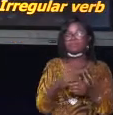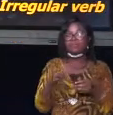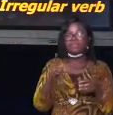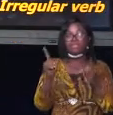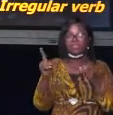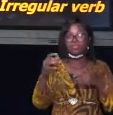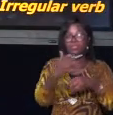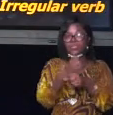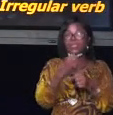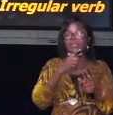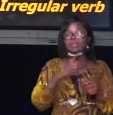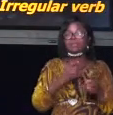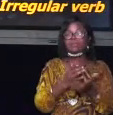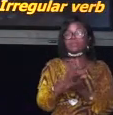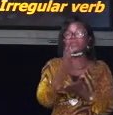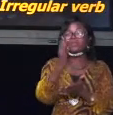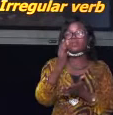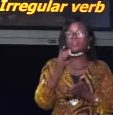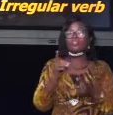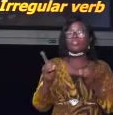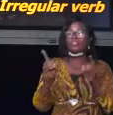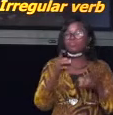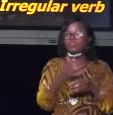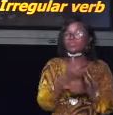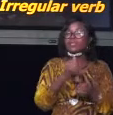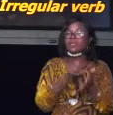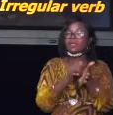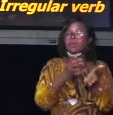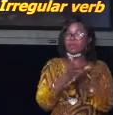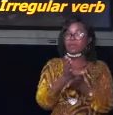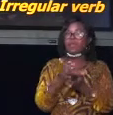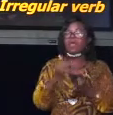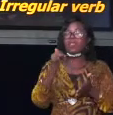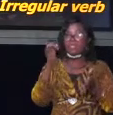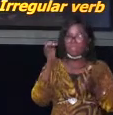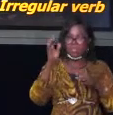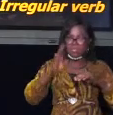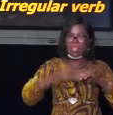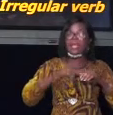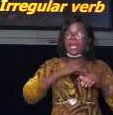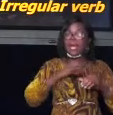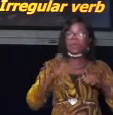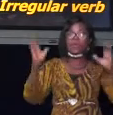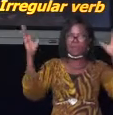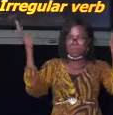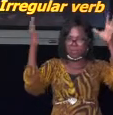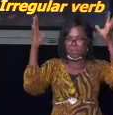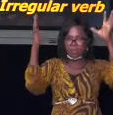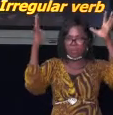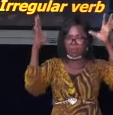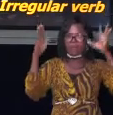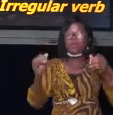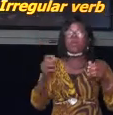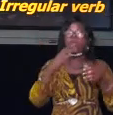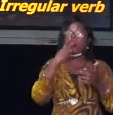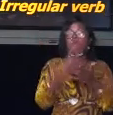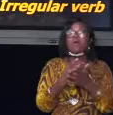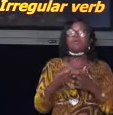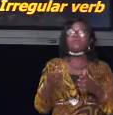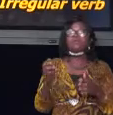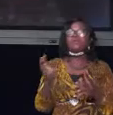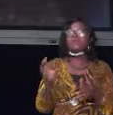Yes. Did you get everything? Did you get them correctly? Then I must celebrate you with a cheer. Well